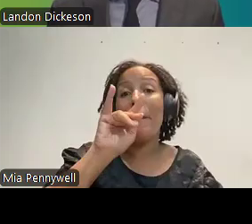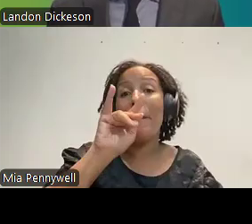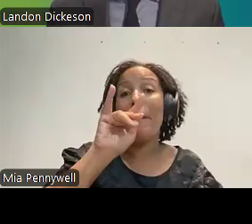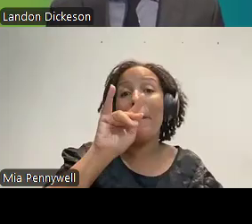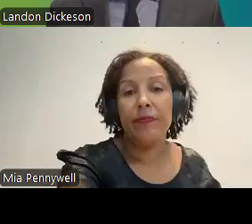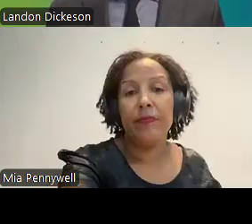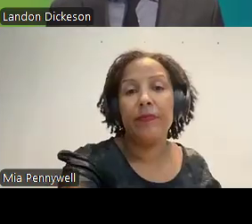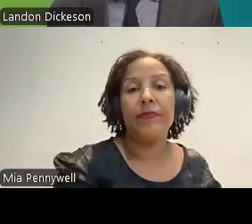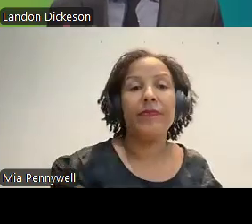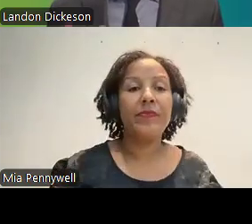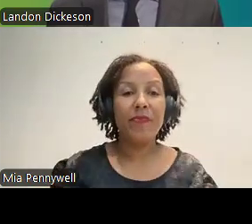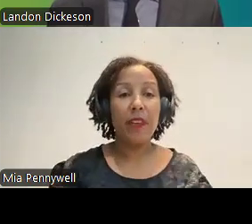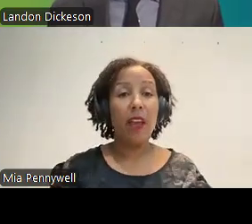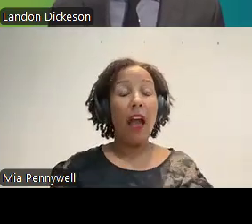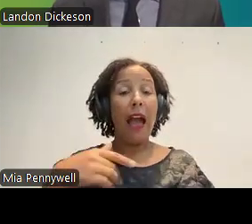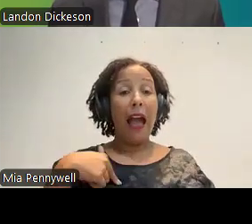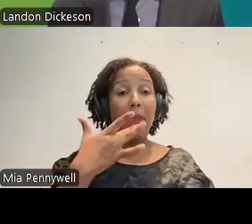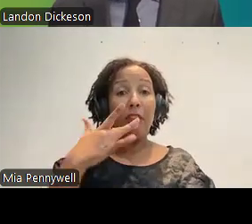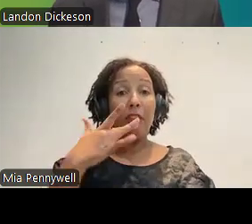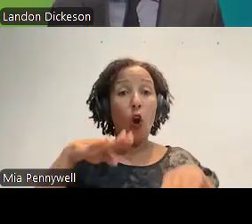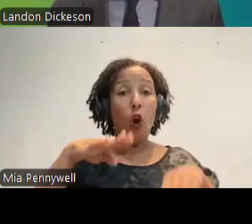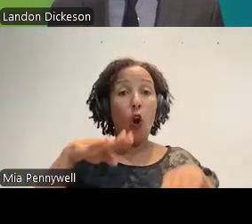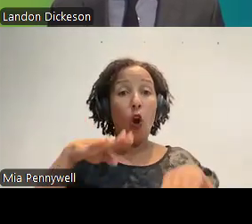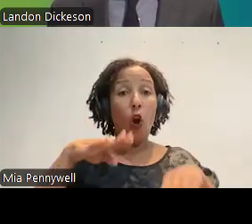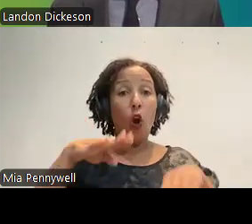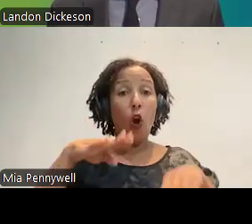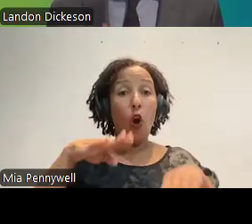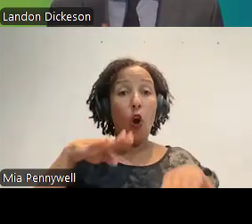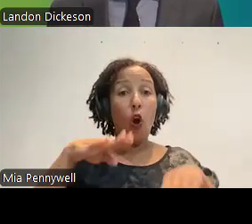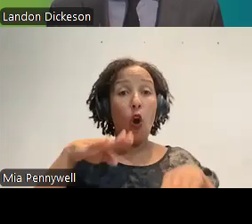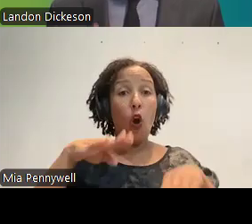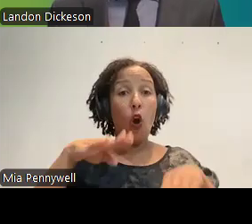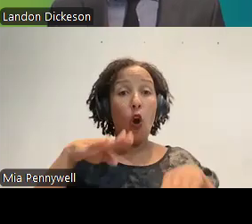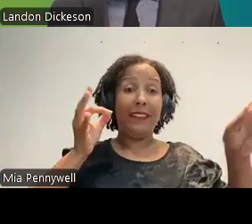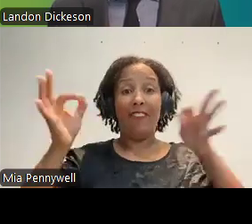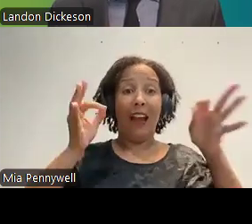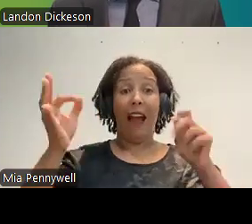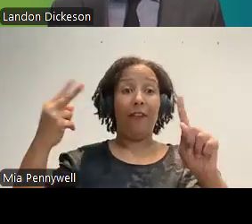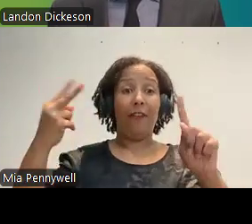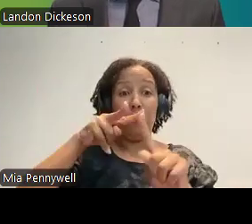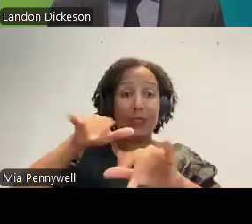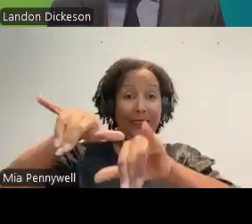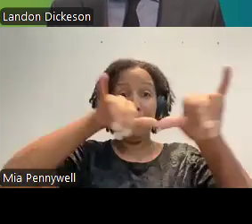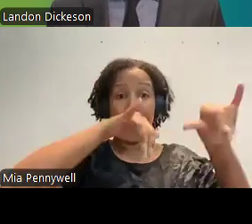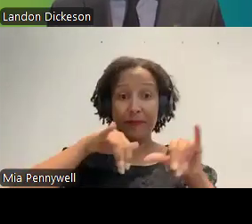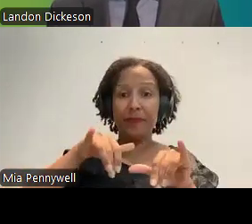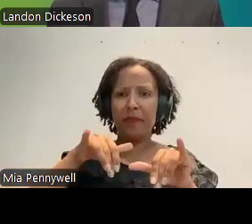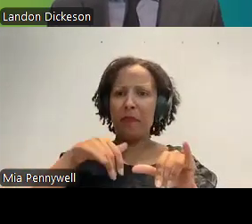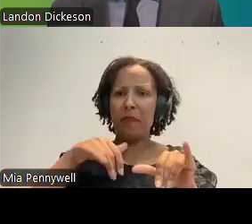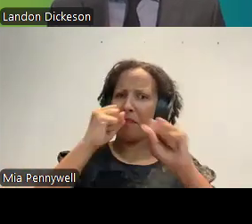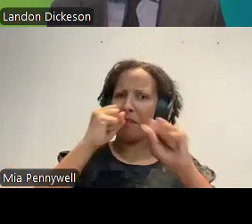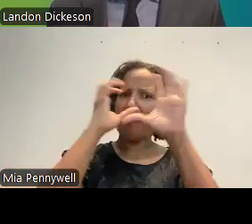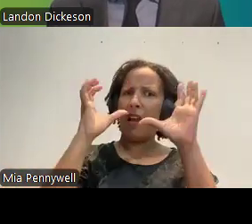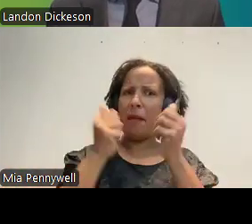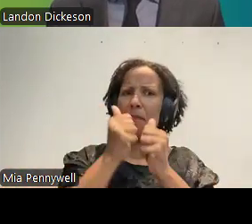definitions because I want to make sure everybody's on the same page. And I would imagine most of the people on this training, but those who